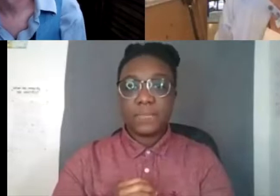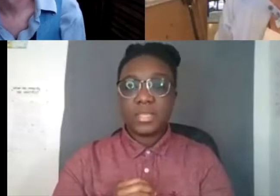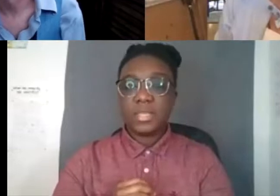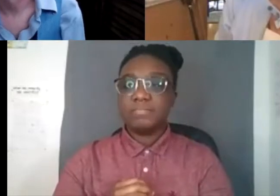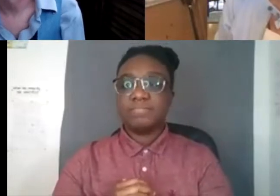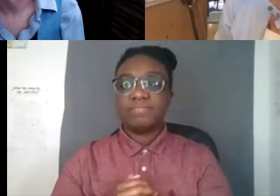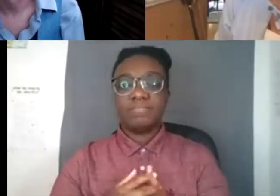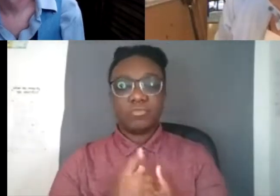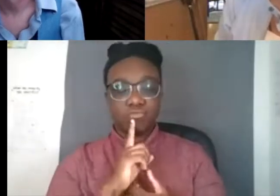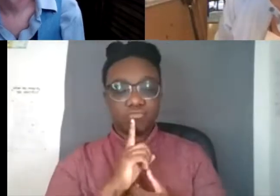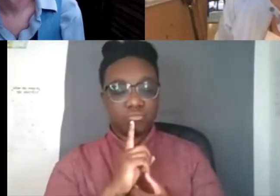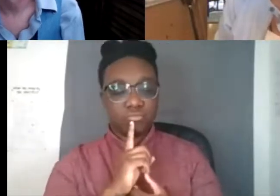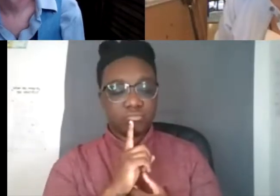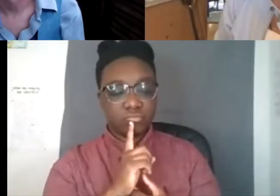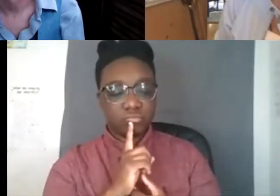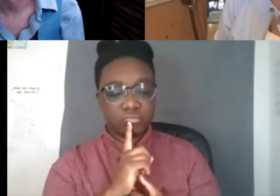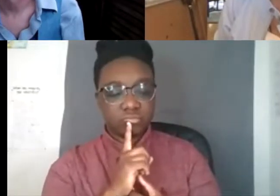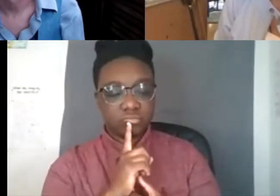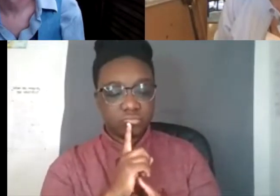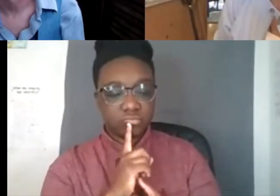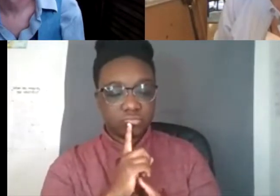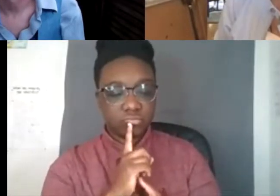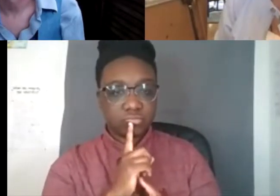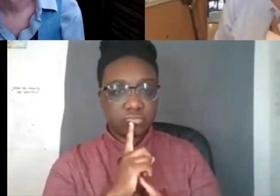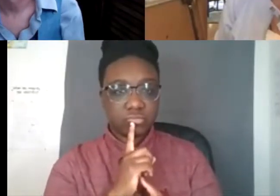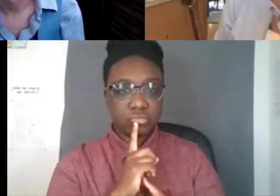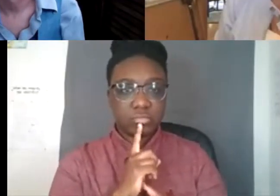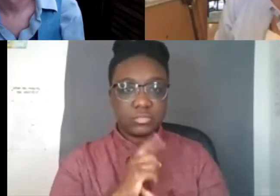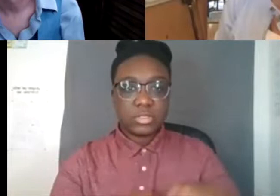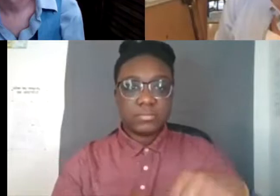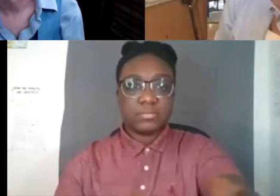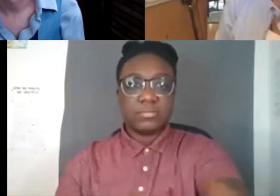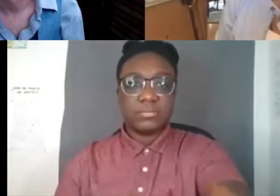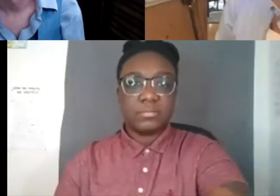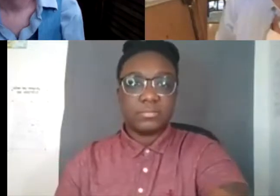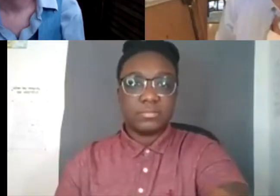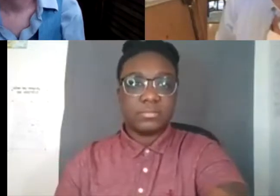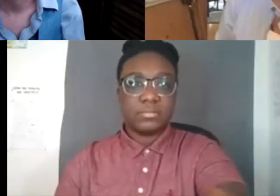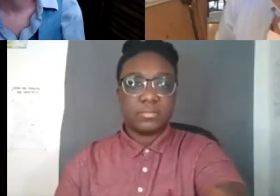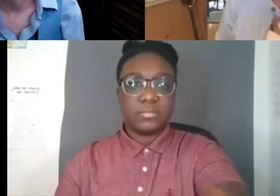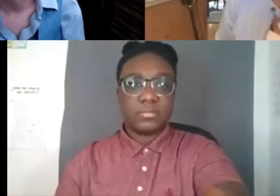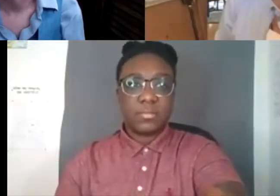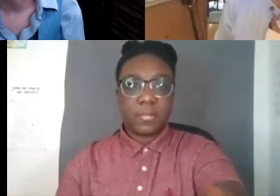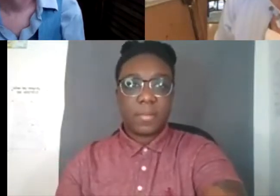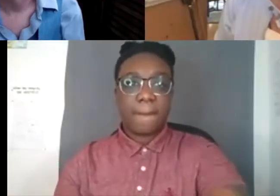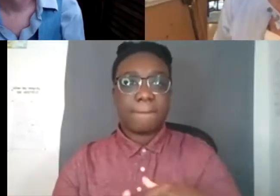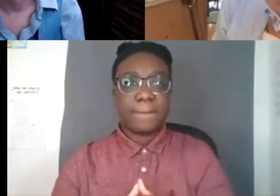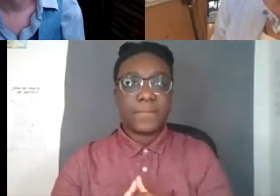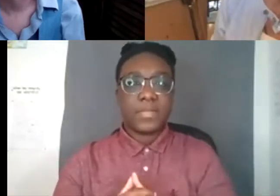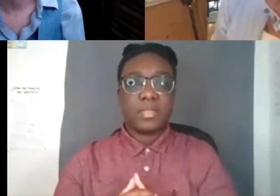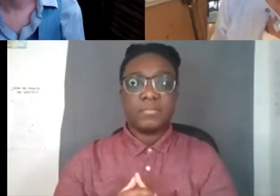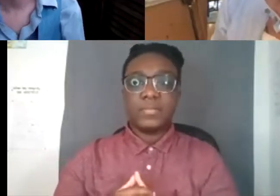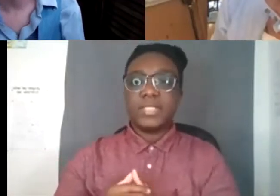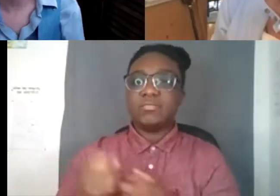you've got to really want to do this acting job thing. You really got to want to do it hard because it's